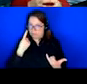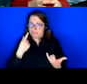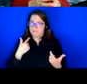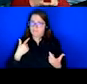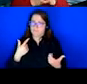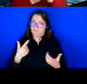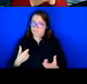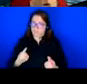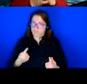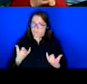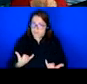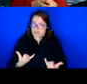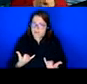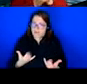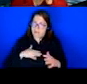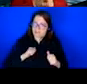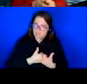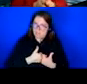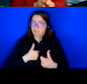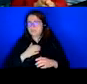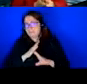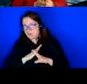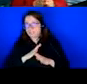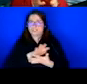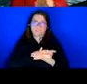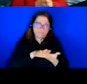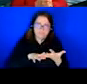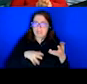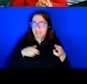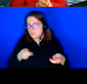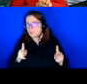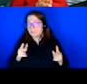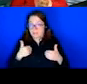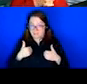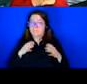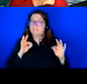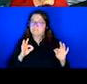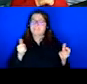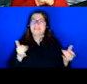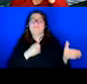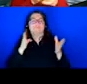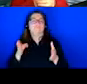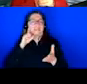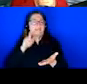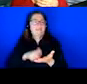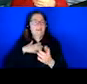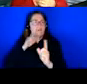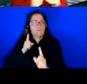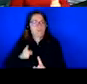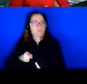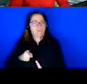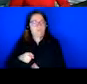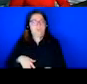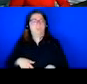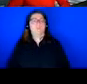I am now, what challenges, barriers, and opportunities I have. Let's start thinking about identifying your goals. So you want to think about where you're